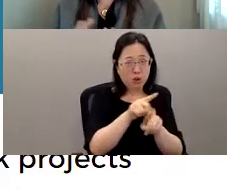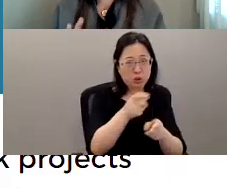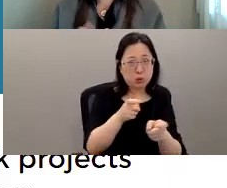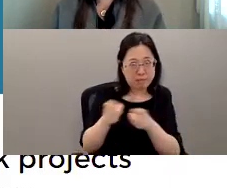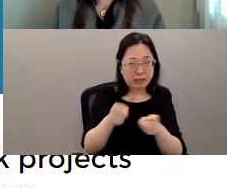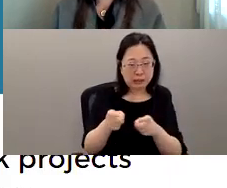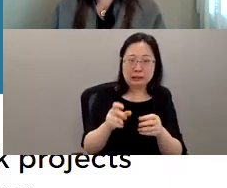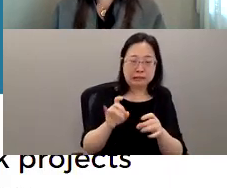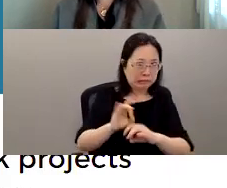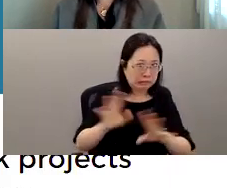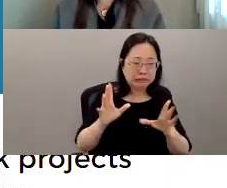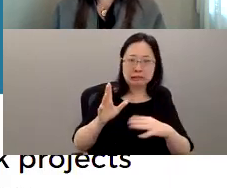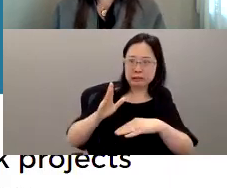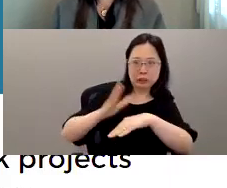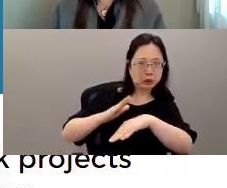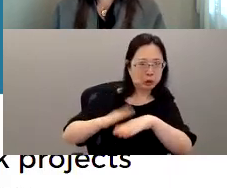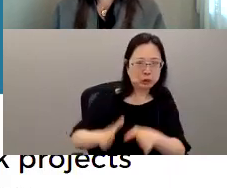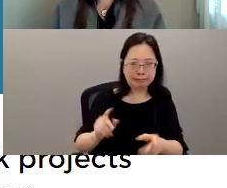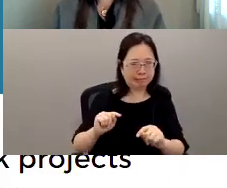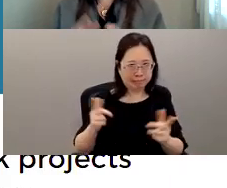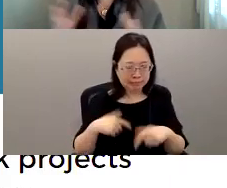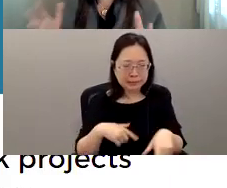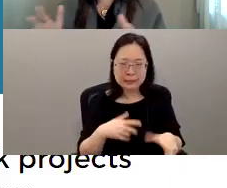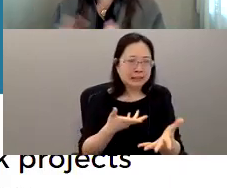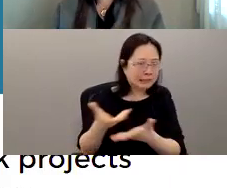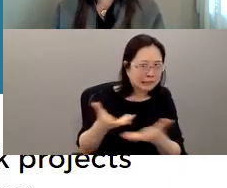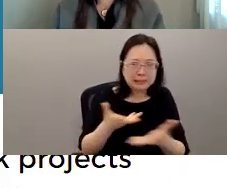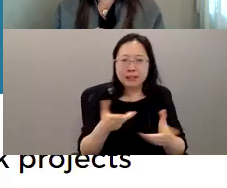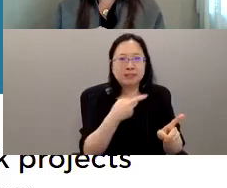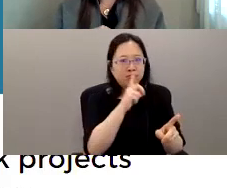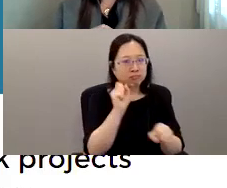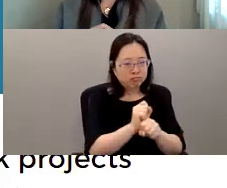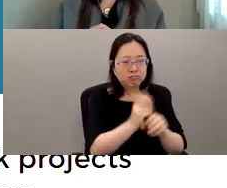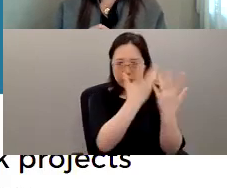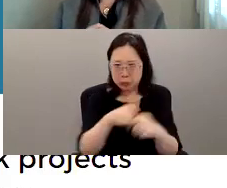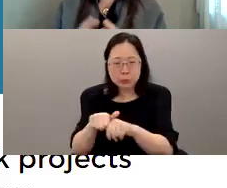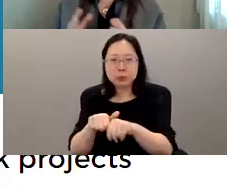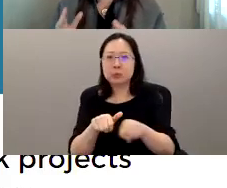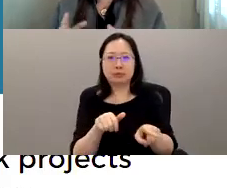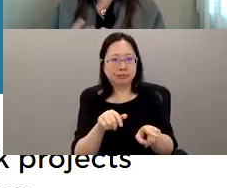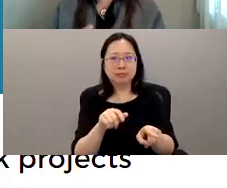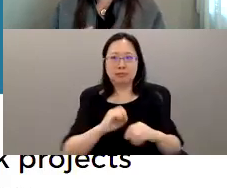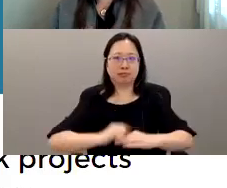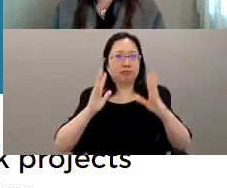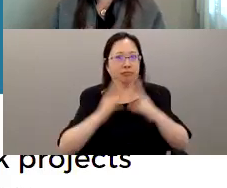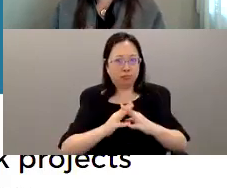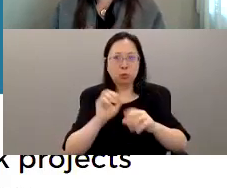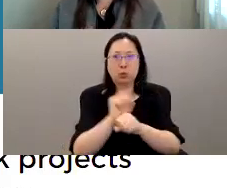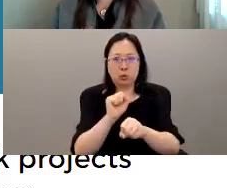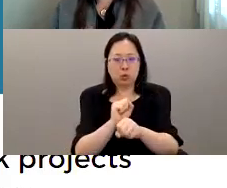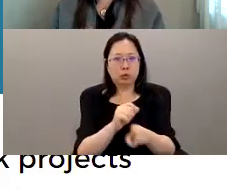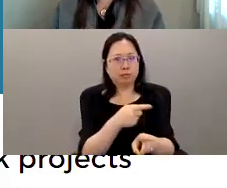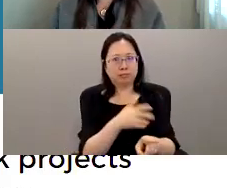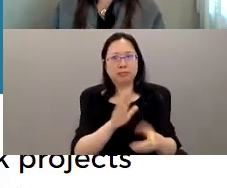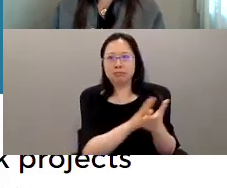very difficult consultant that was the web individual. And it was a tremendous amount of work that